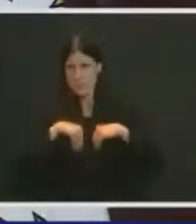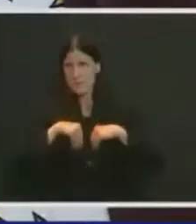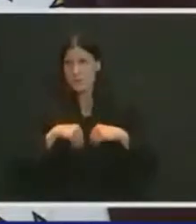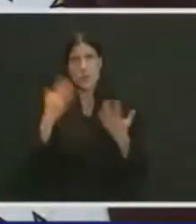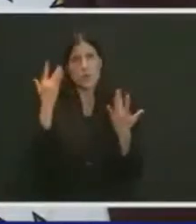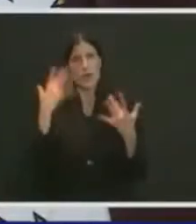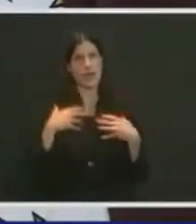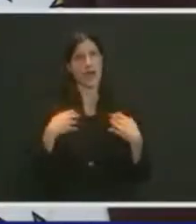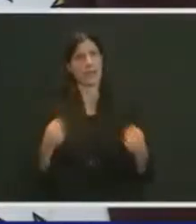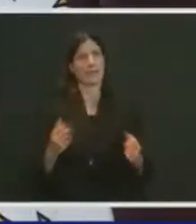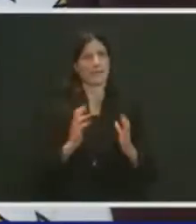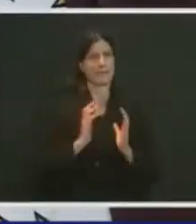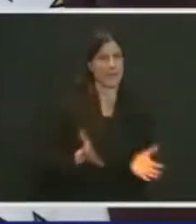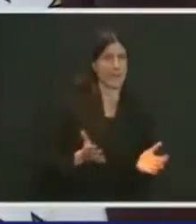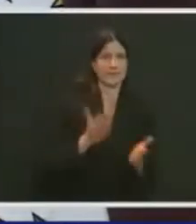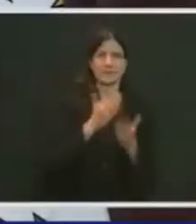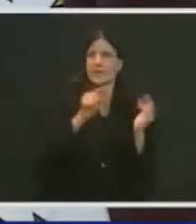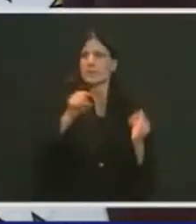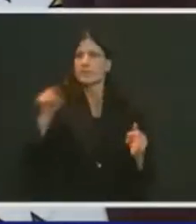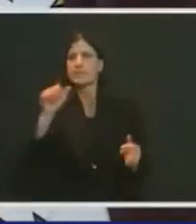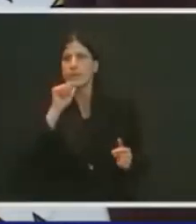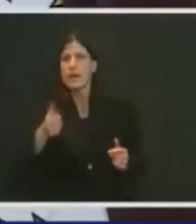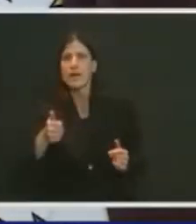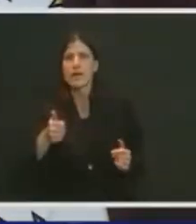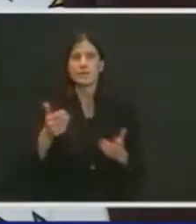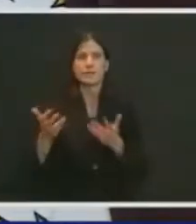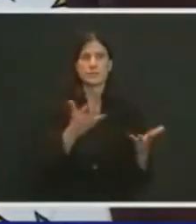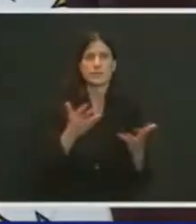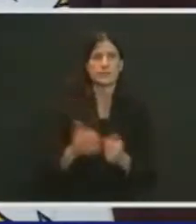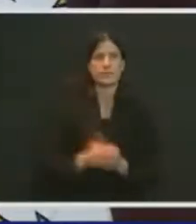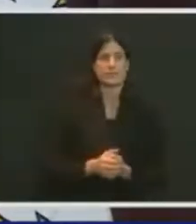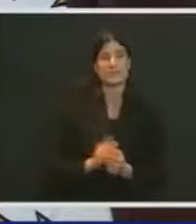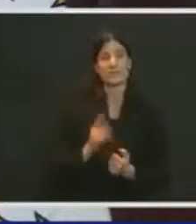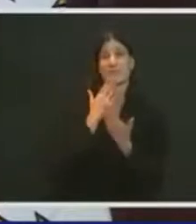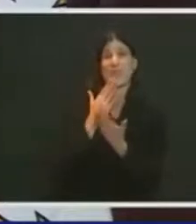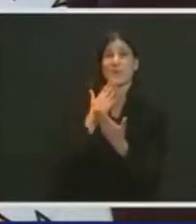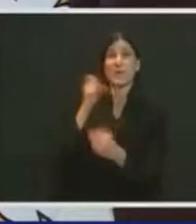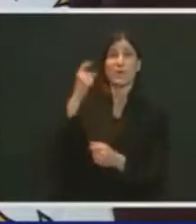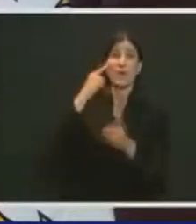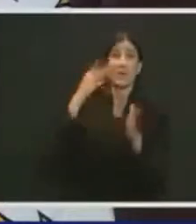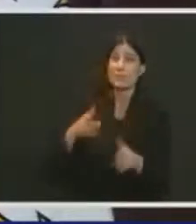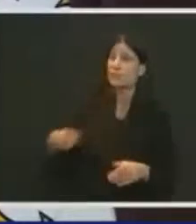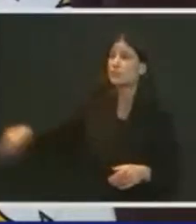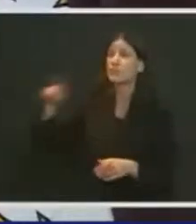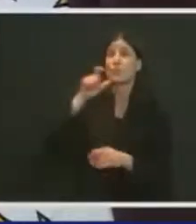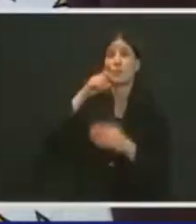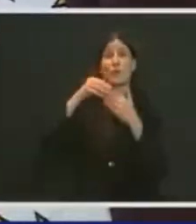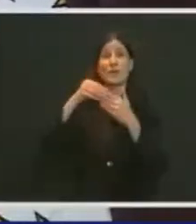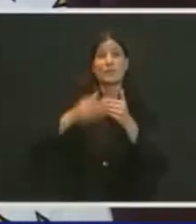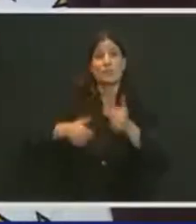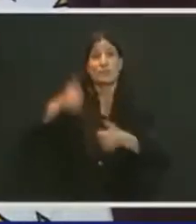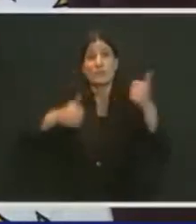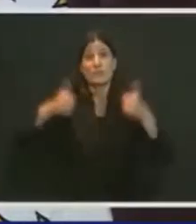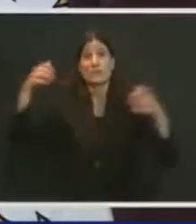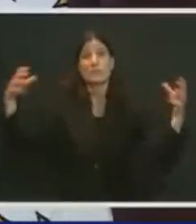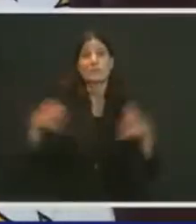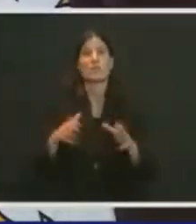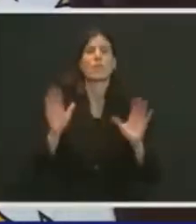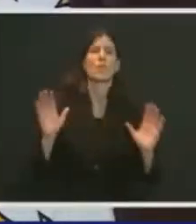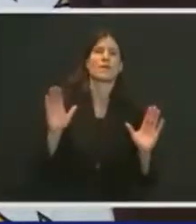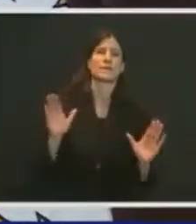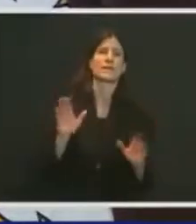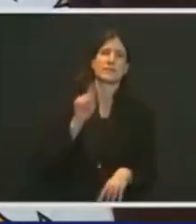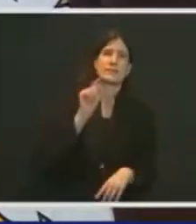The governor thanked again our leadership for the COVID-19 testing and validation task force,